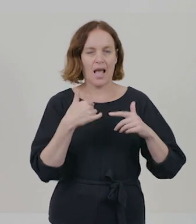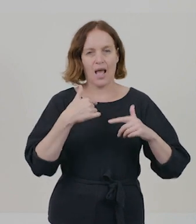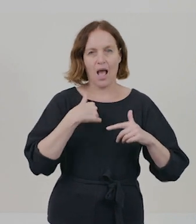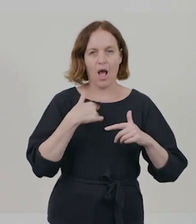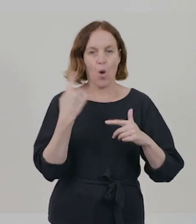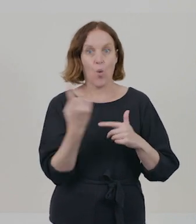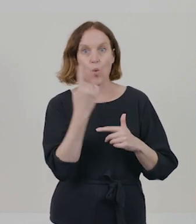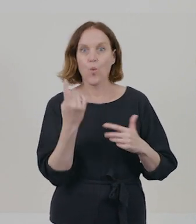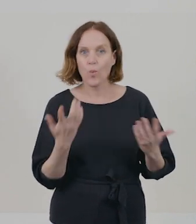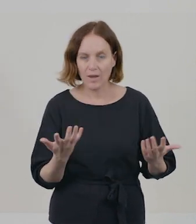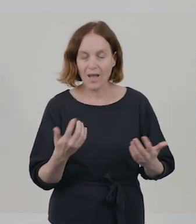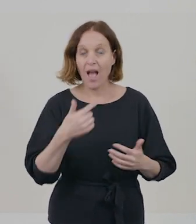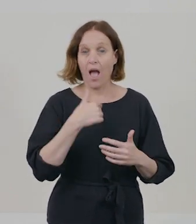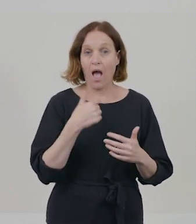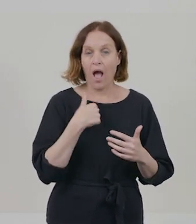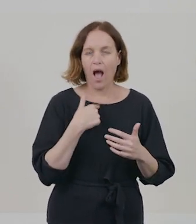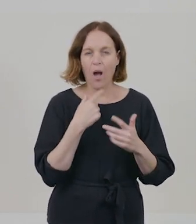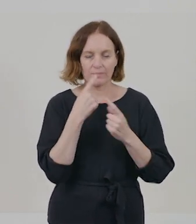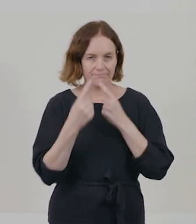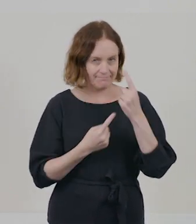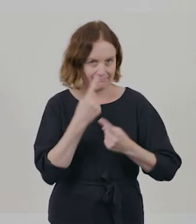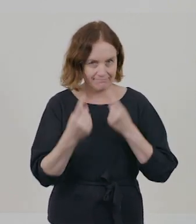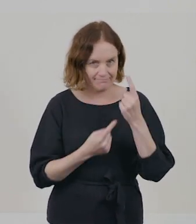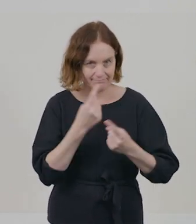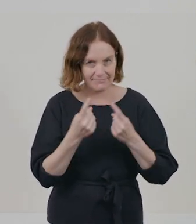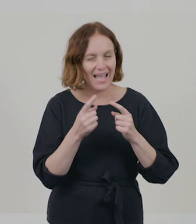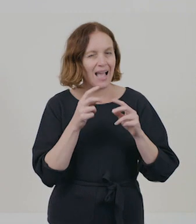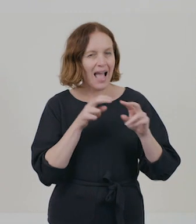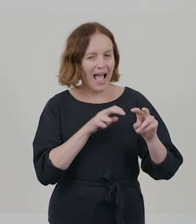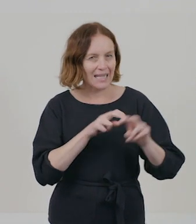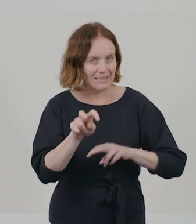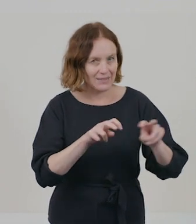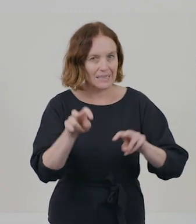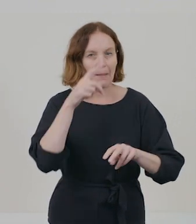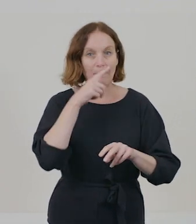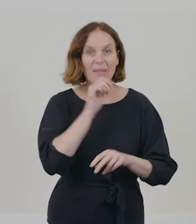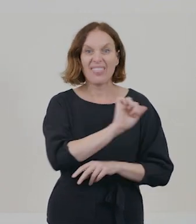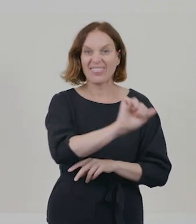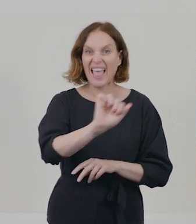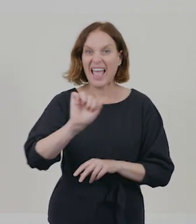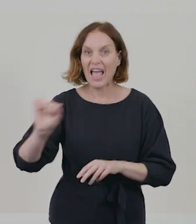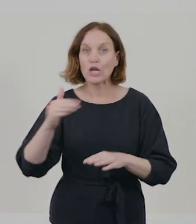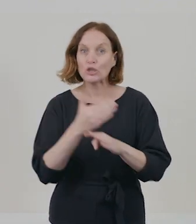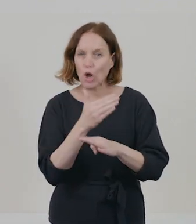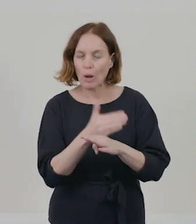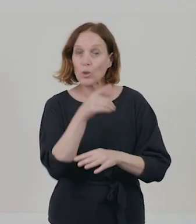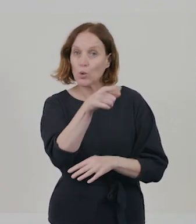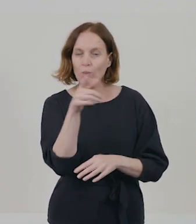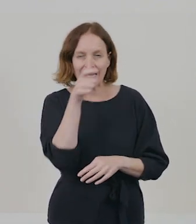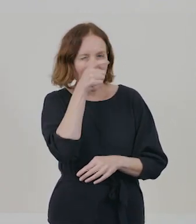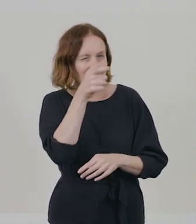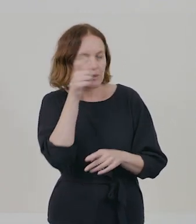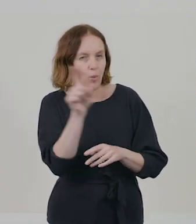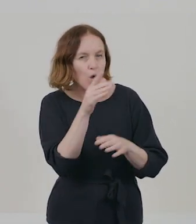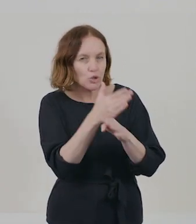of Who Am I? I'm going to describe some of the activities that people do in their jobs, and you can guess what jobs they've